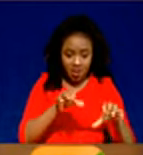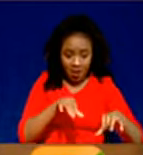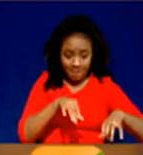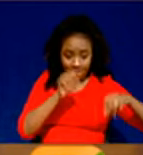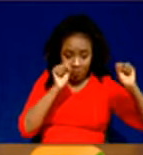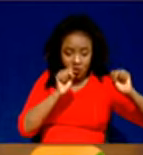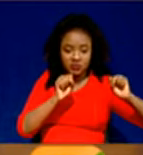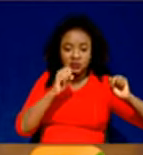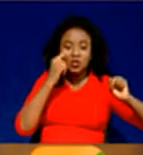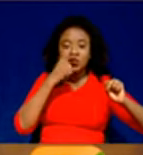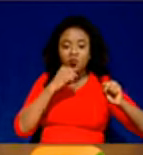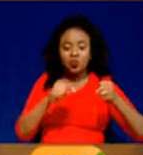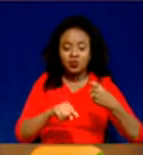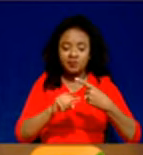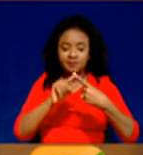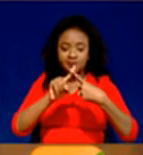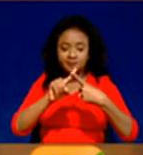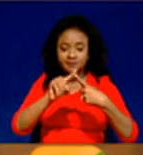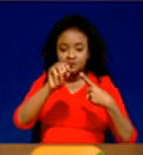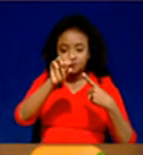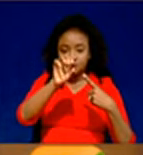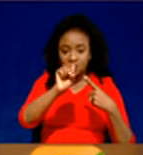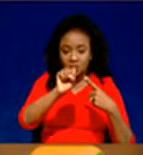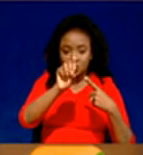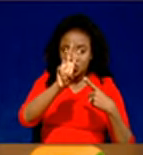are Brigadier Swale Saidi,